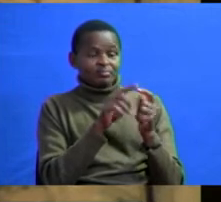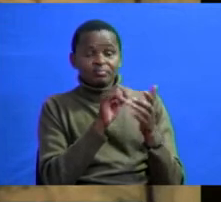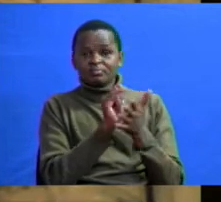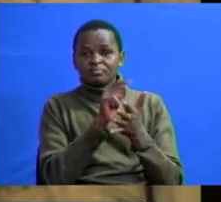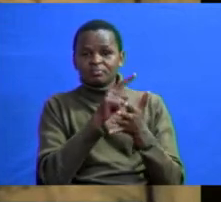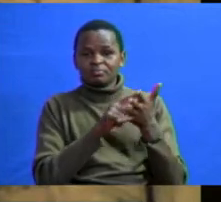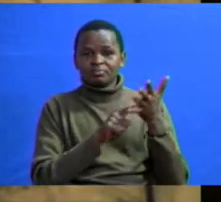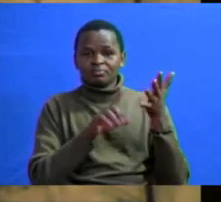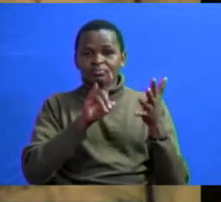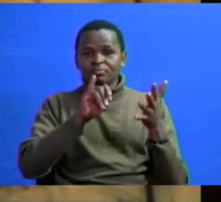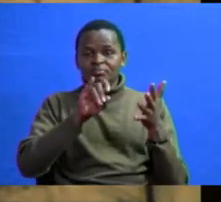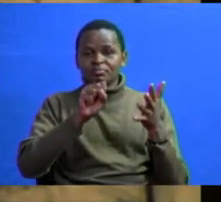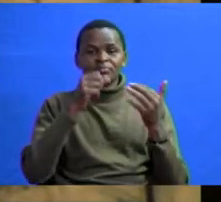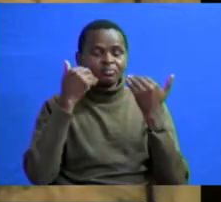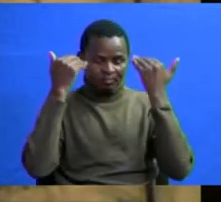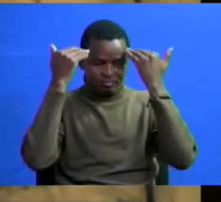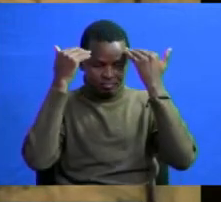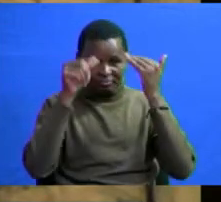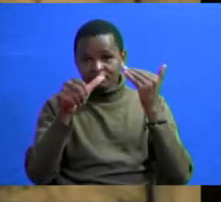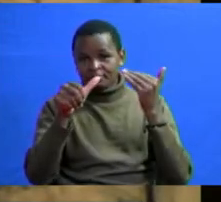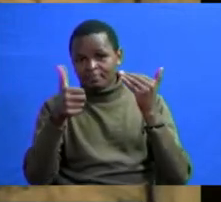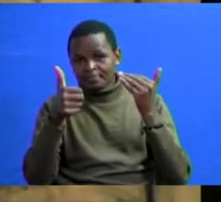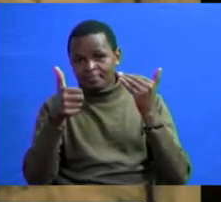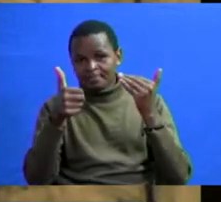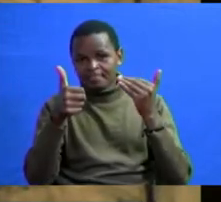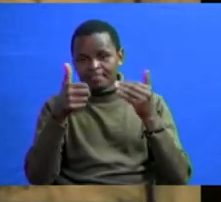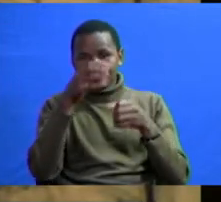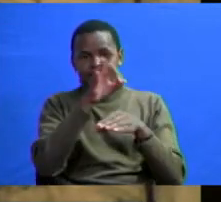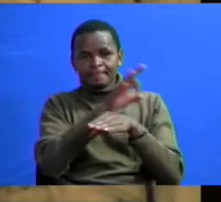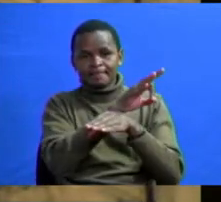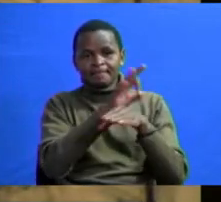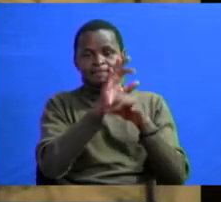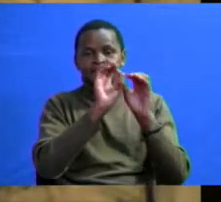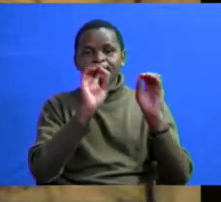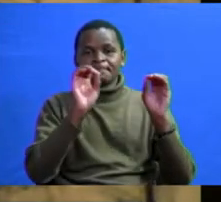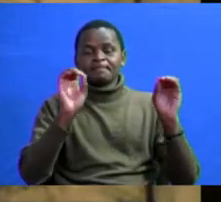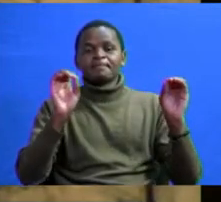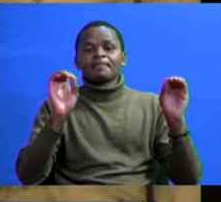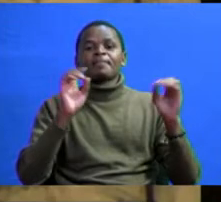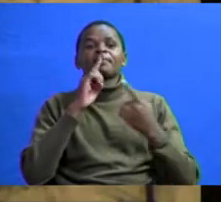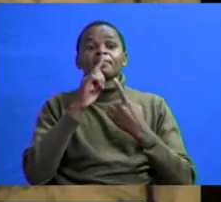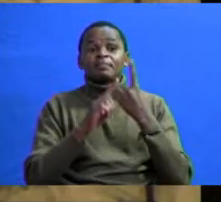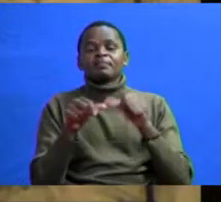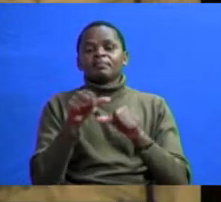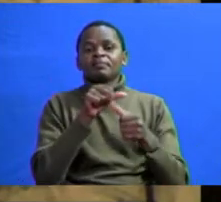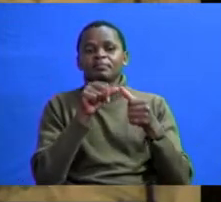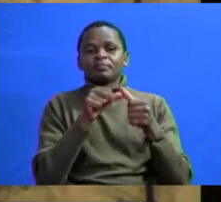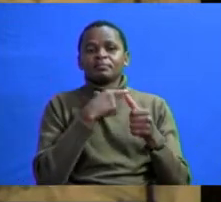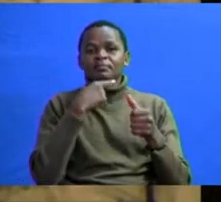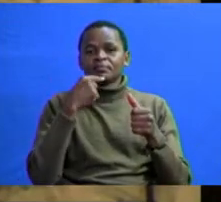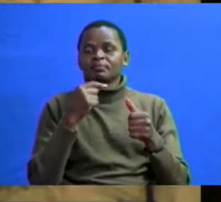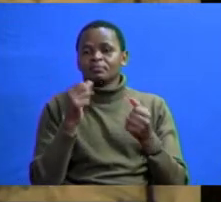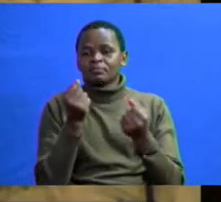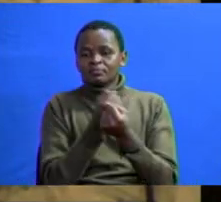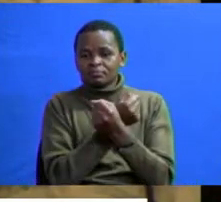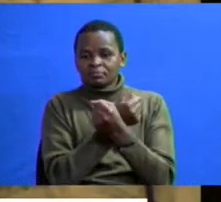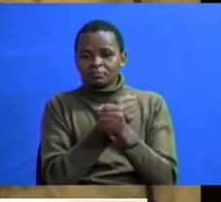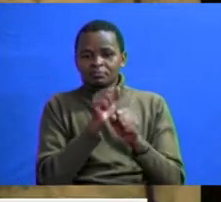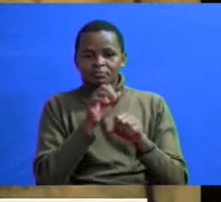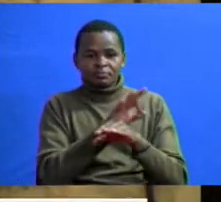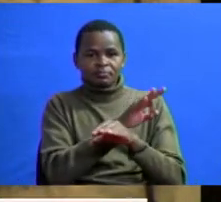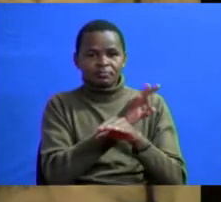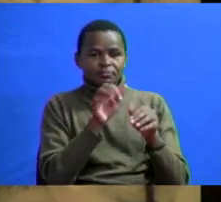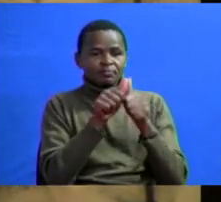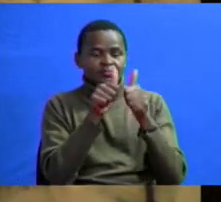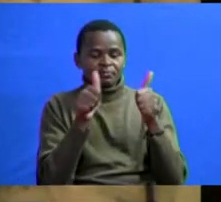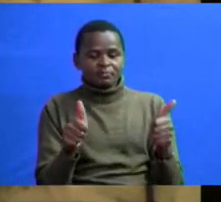what distress is. Another thing is dysfunctionality, which I've been able to talk about. Like you're not able to function